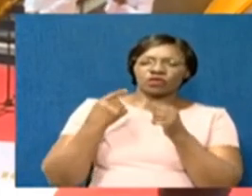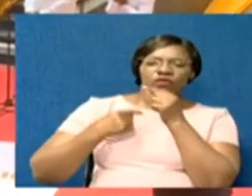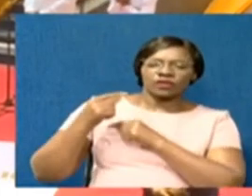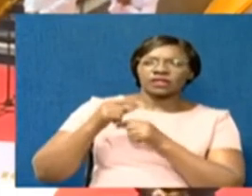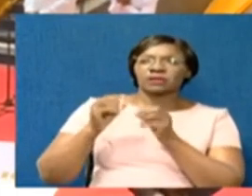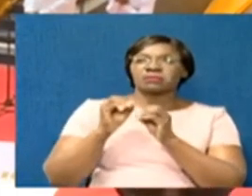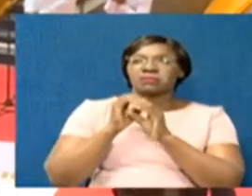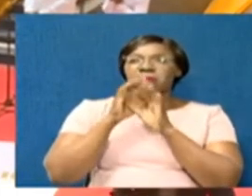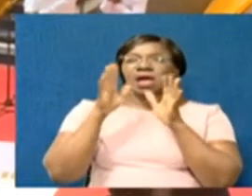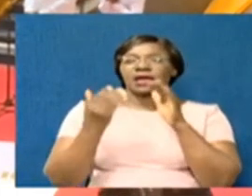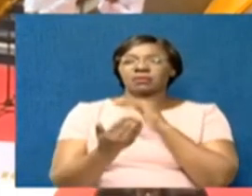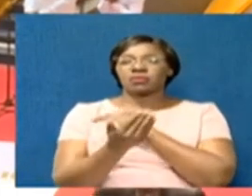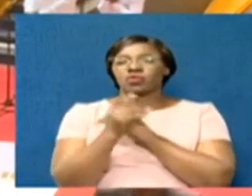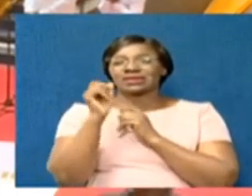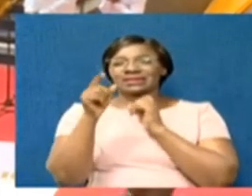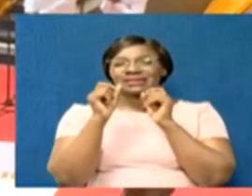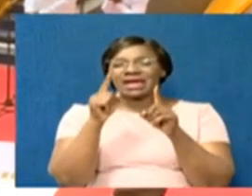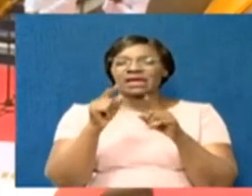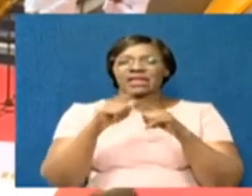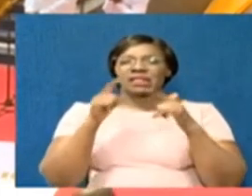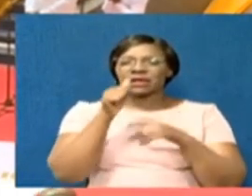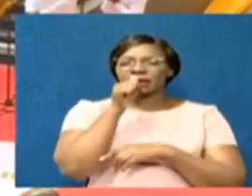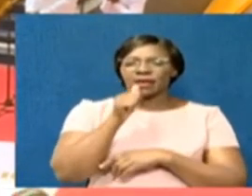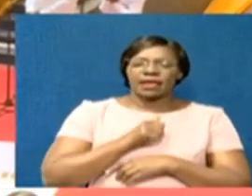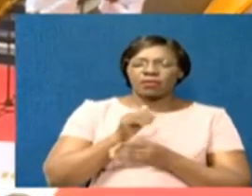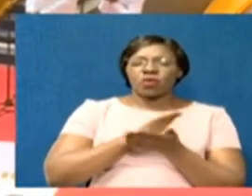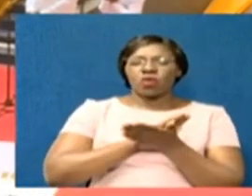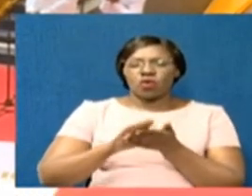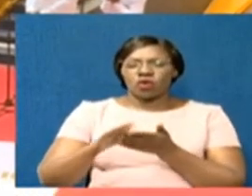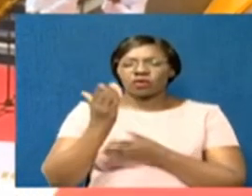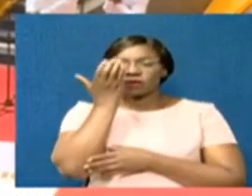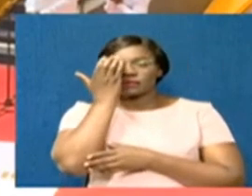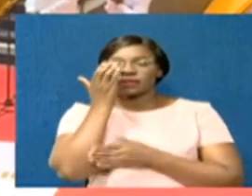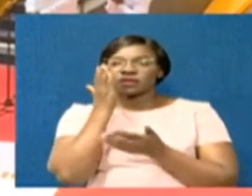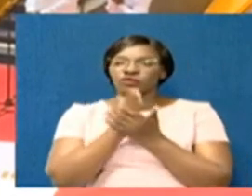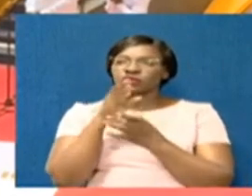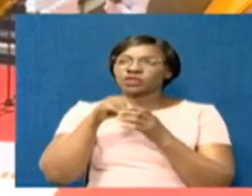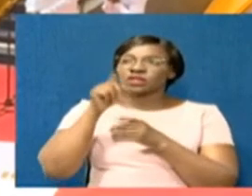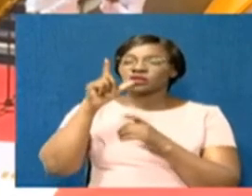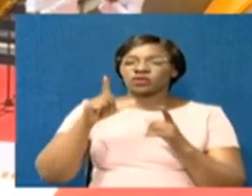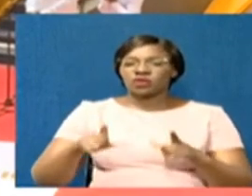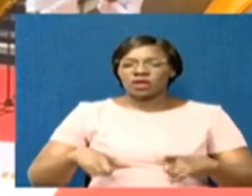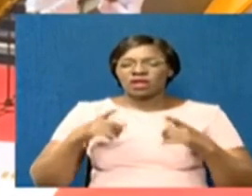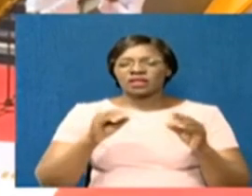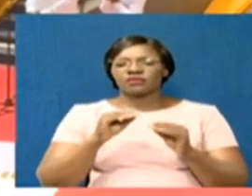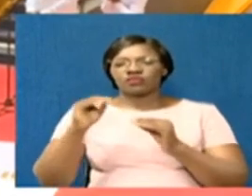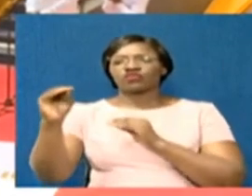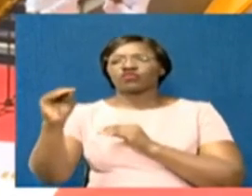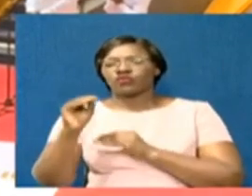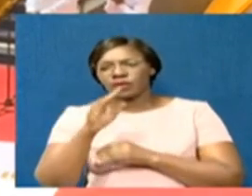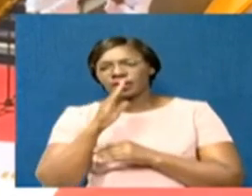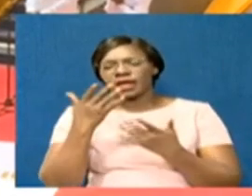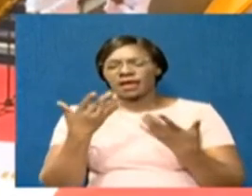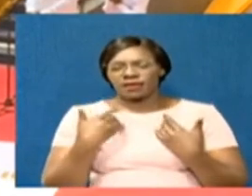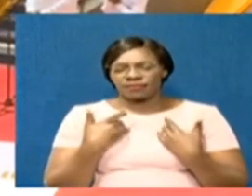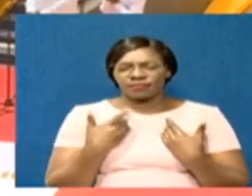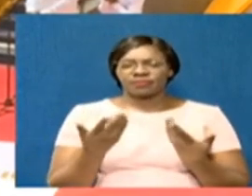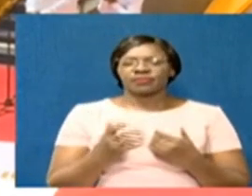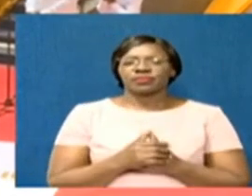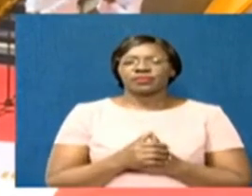Morning Star, the Great I Am, the Holy One of Israel. It is in you we live and move and have our being.